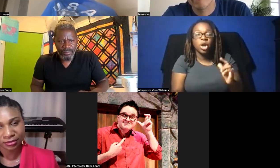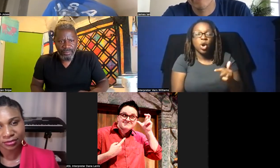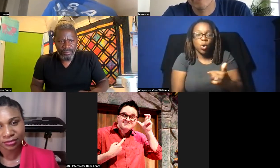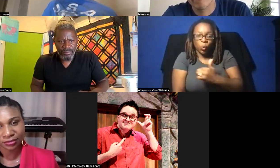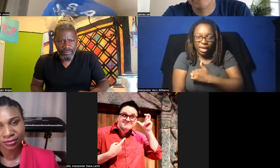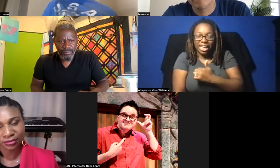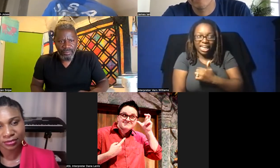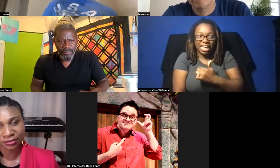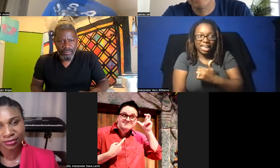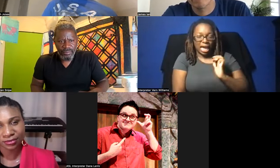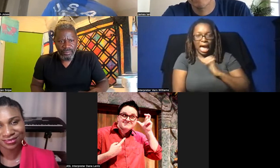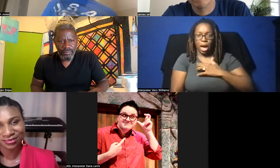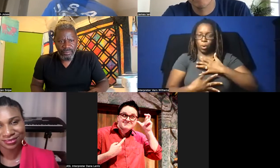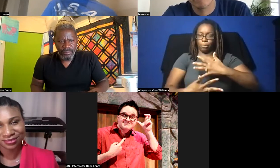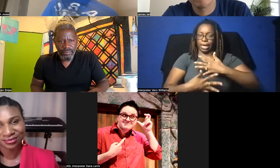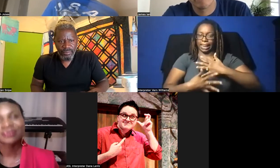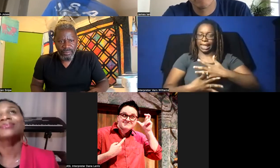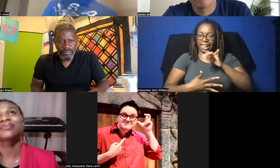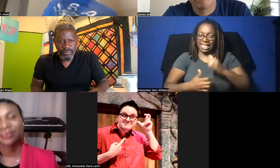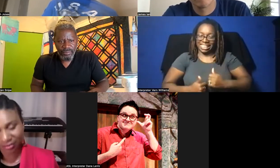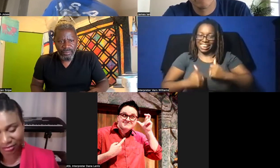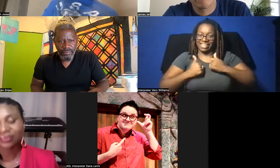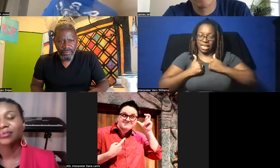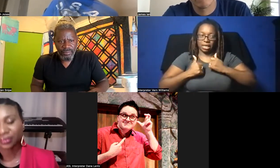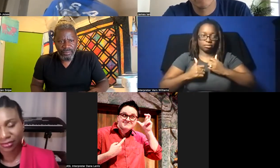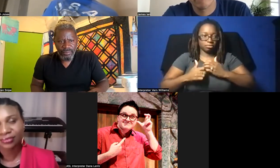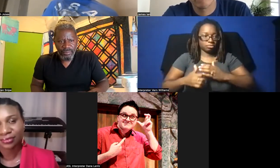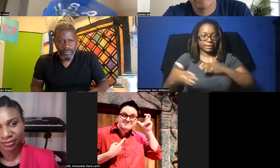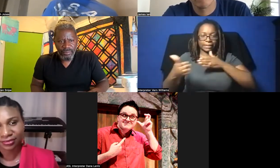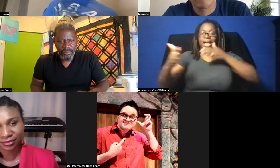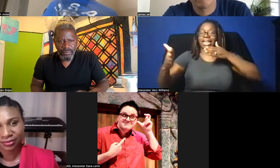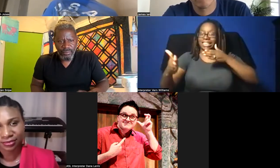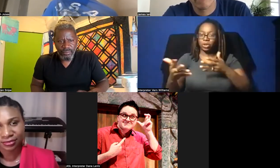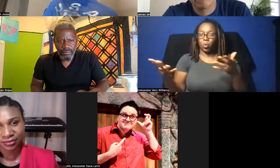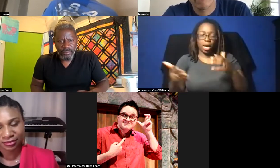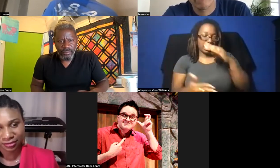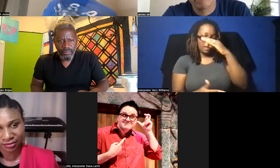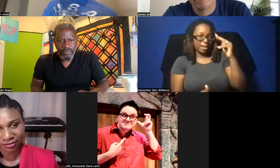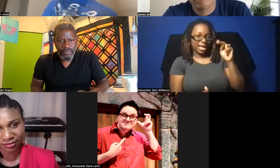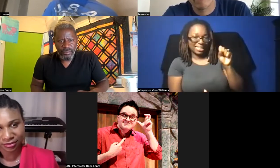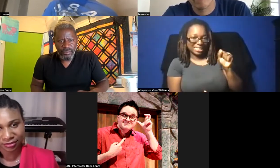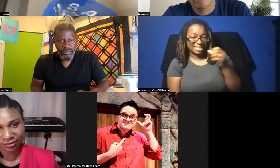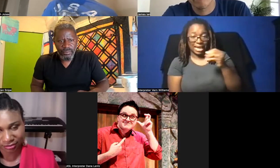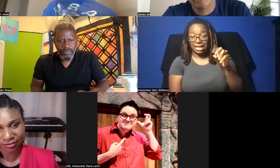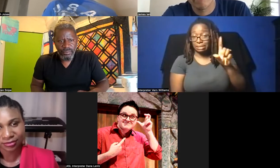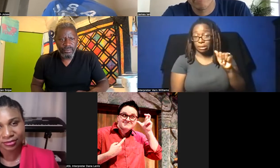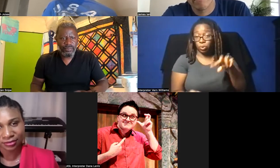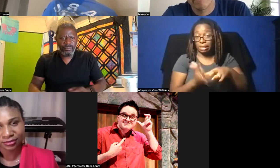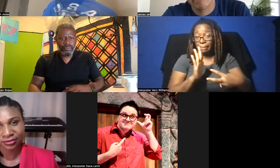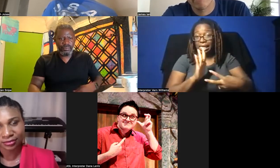us breathing is living defiance of what Blackness and disability is in